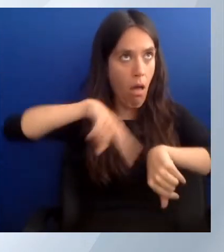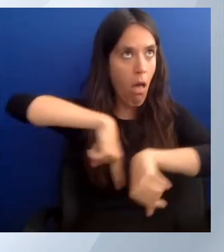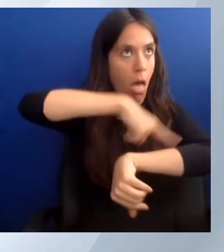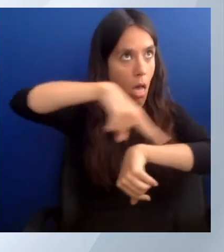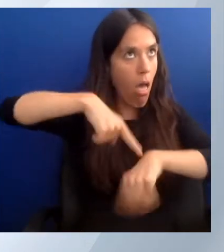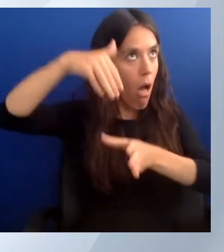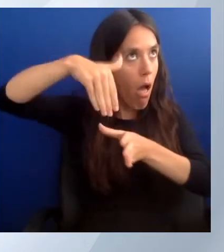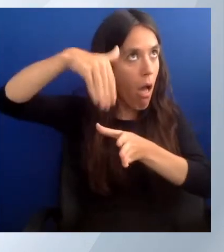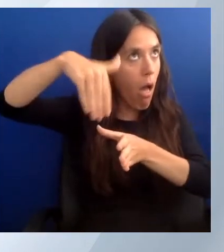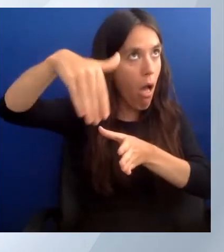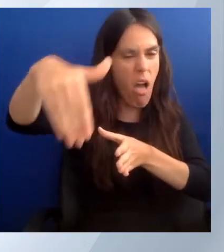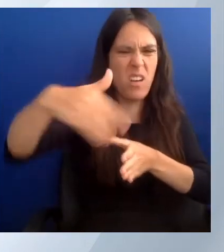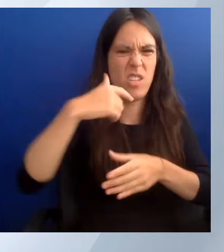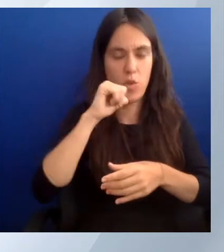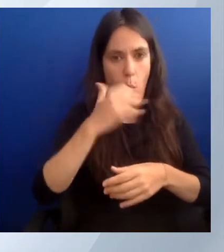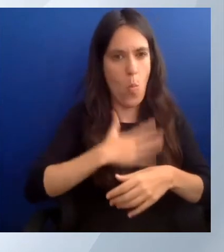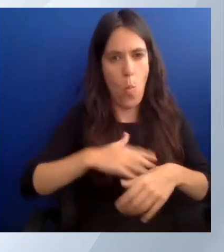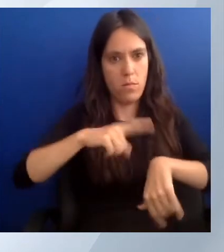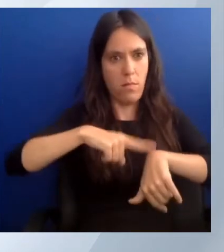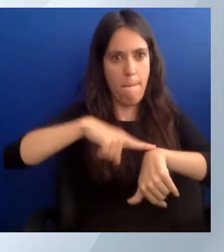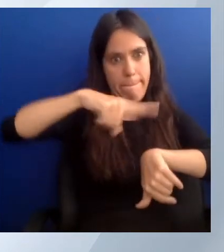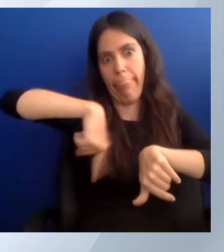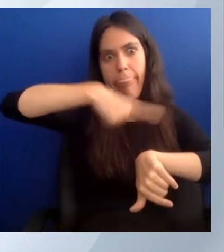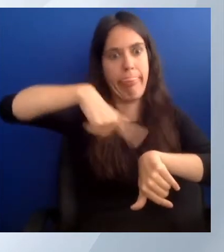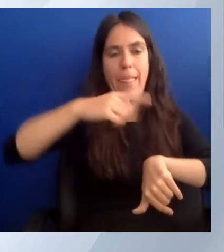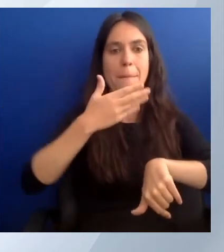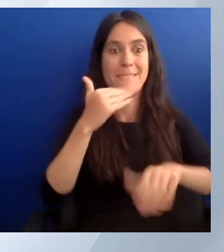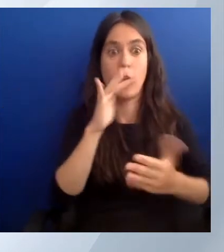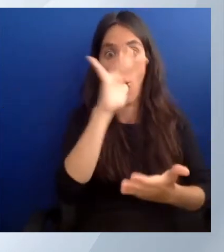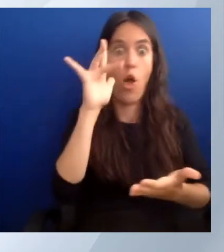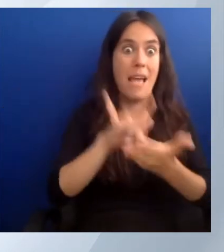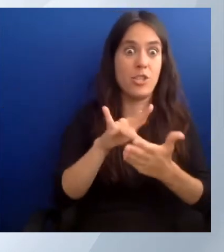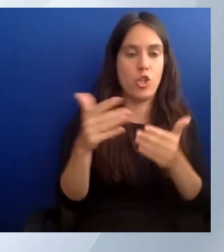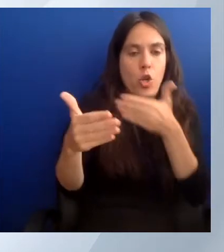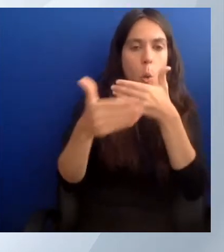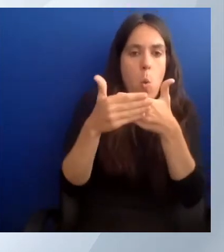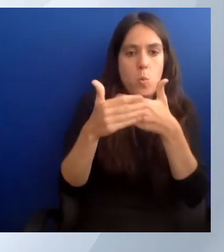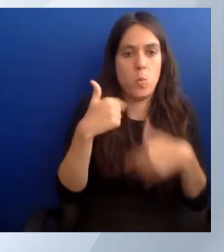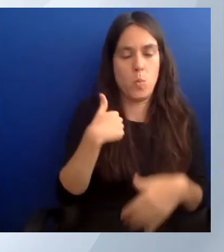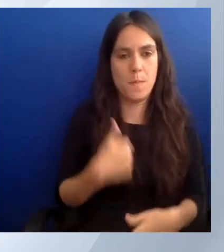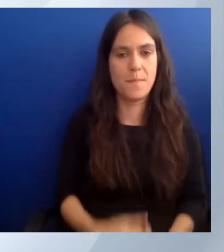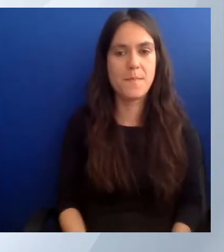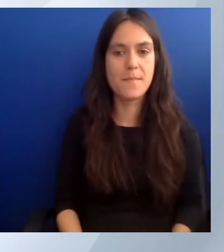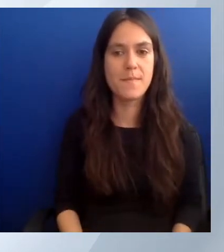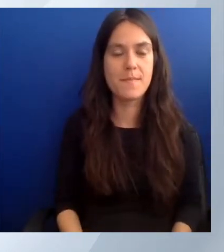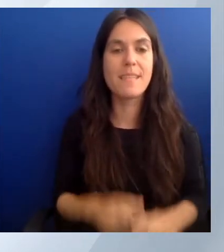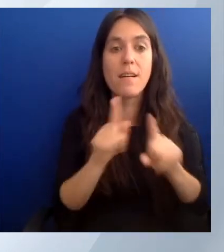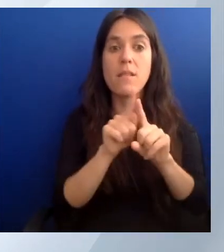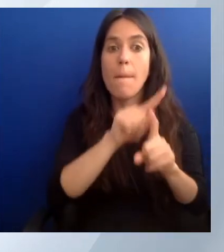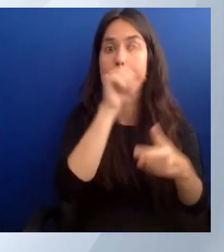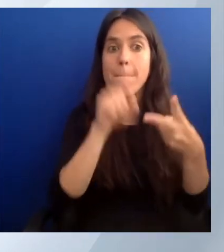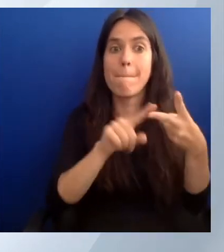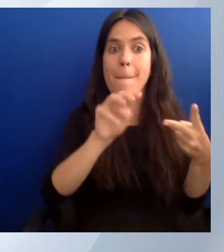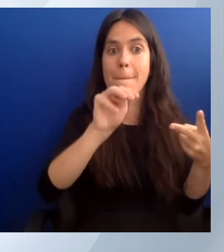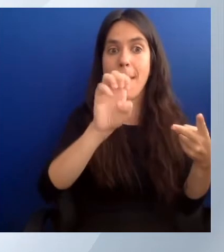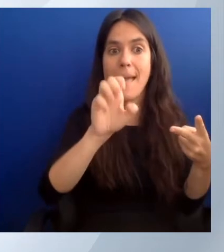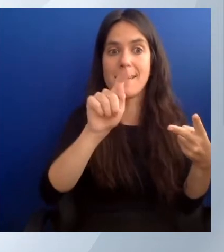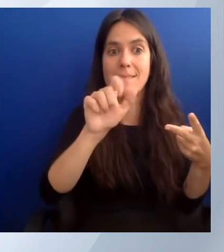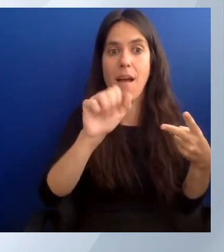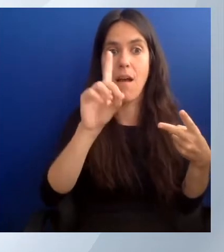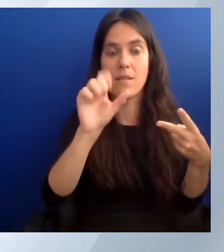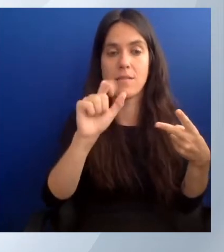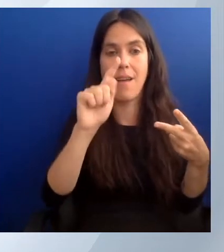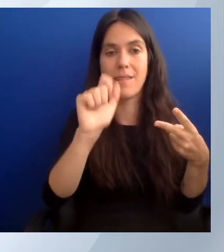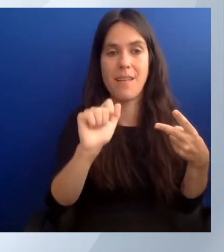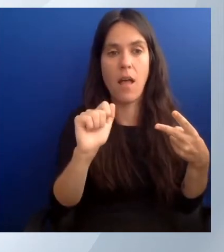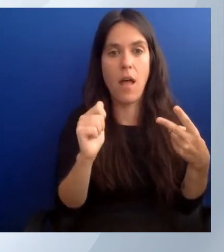You don't want that. The second thing you've got to consider, the same as for the metadata for your resource groups, is local